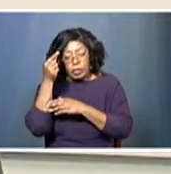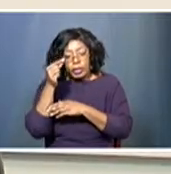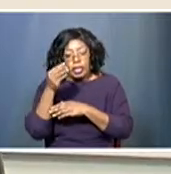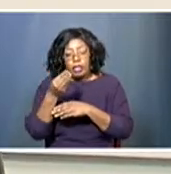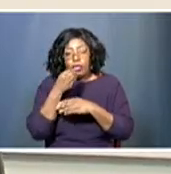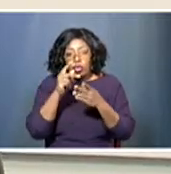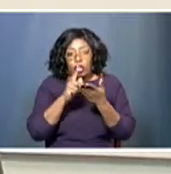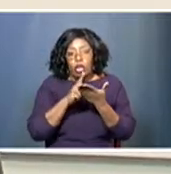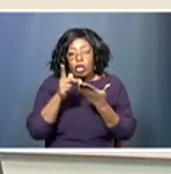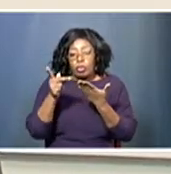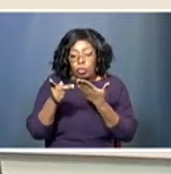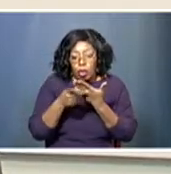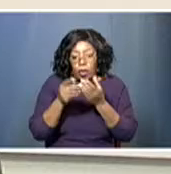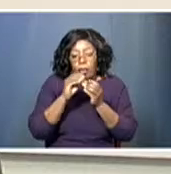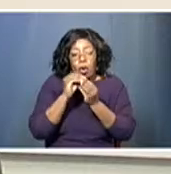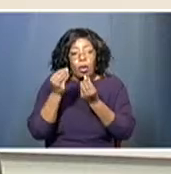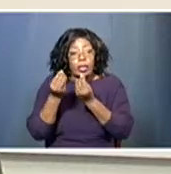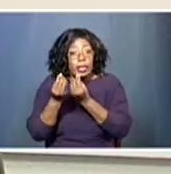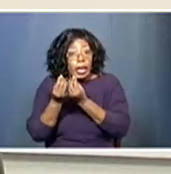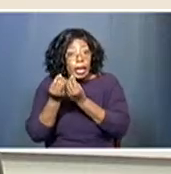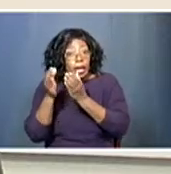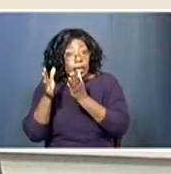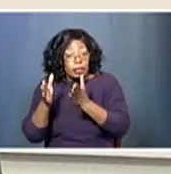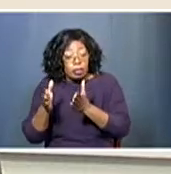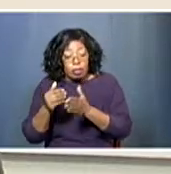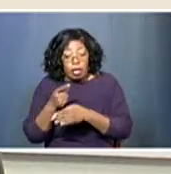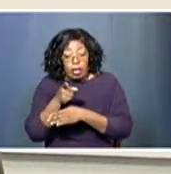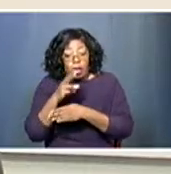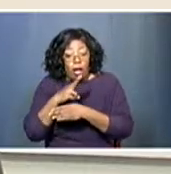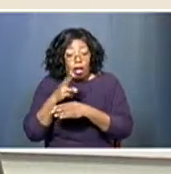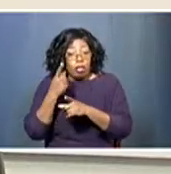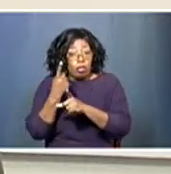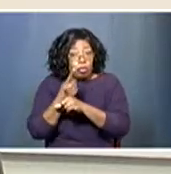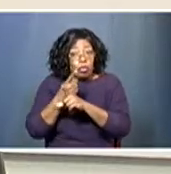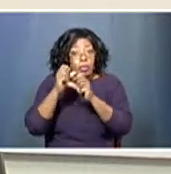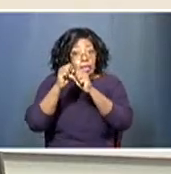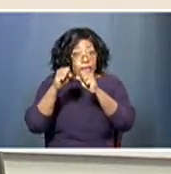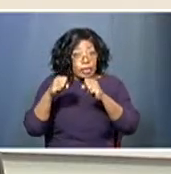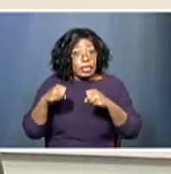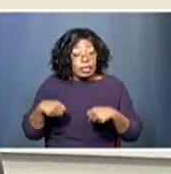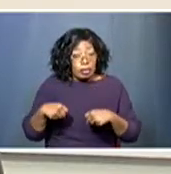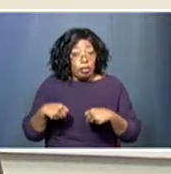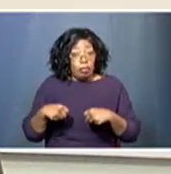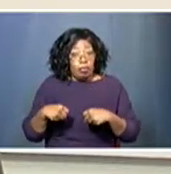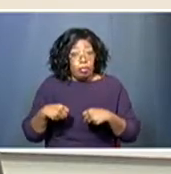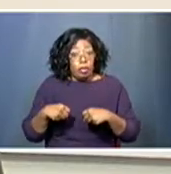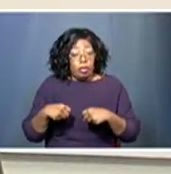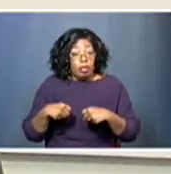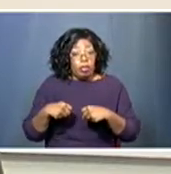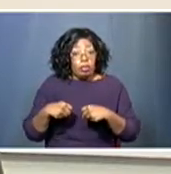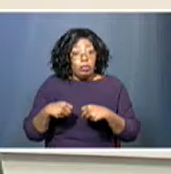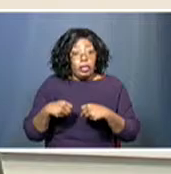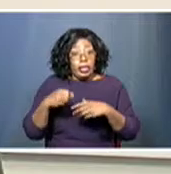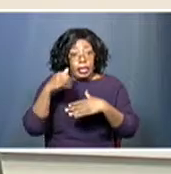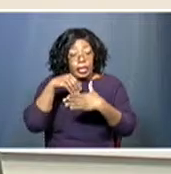program organizers, that there were the appropriate systems in place to safeguard the